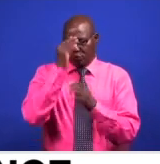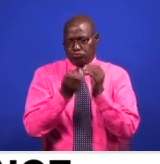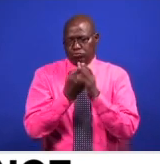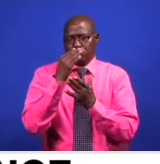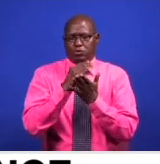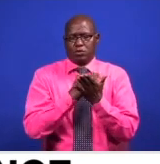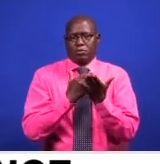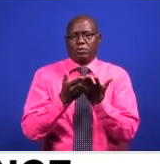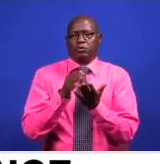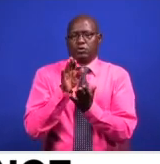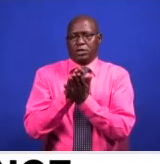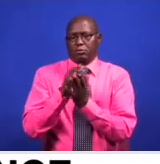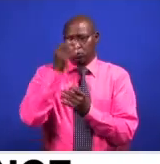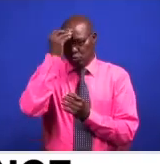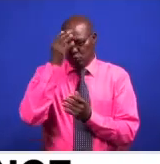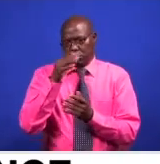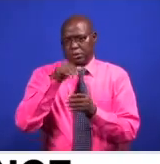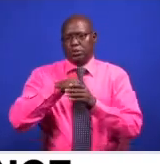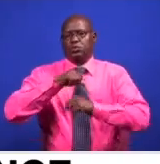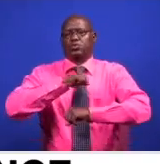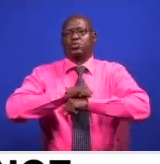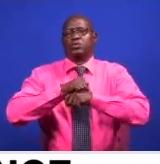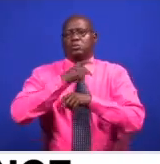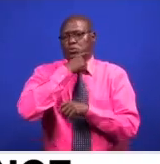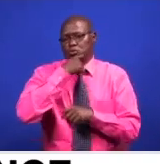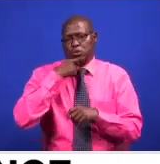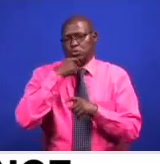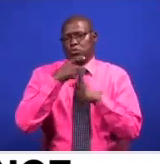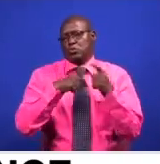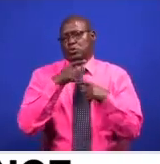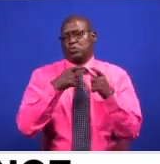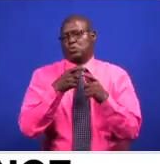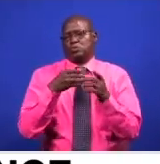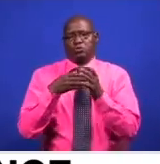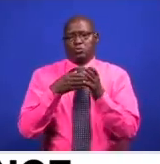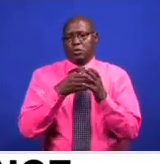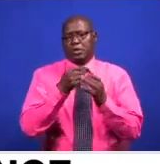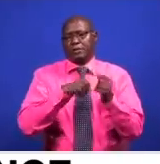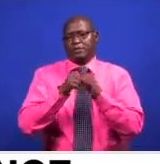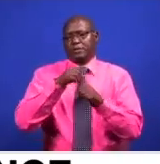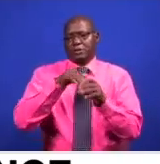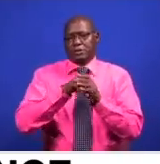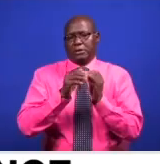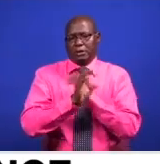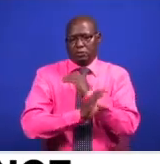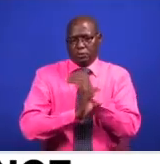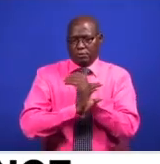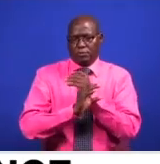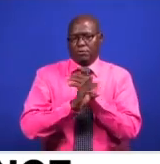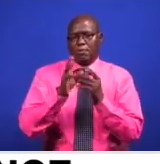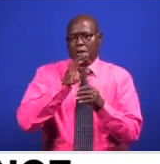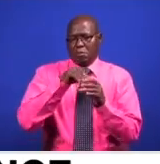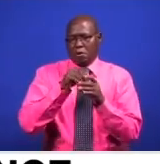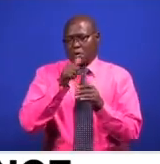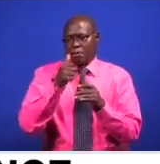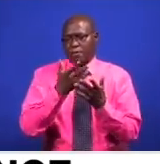in school as the drought continues to ravage crops and kill economic activities throughout the country. The conference was convened to, among other things,